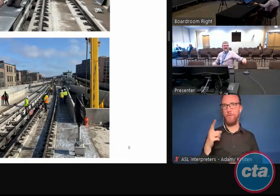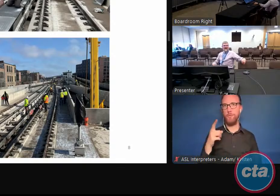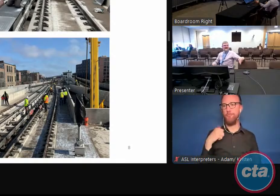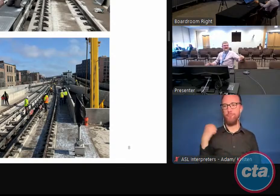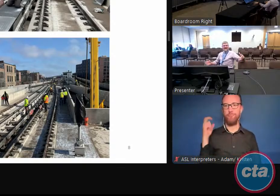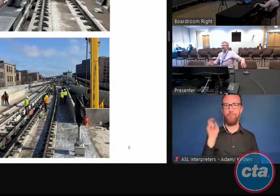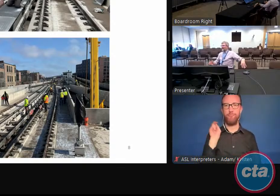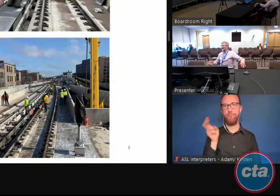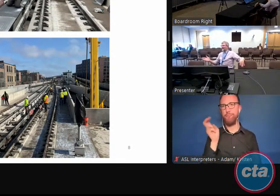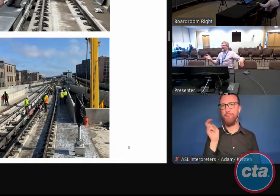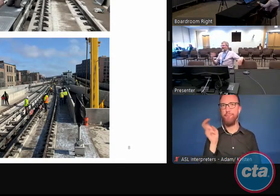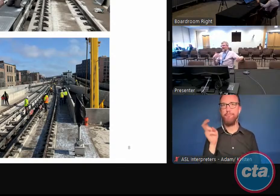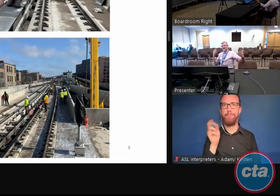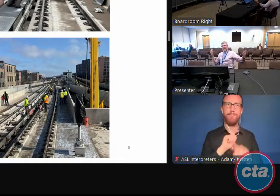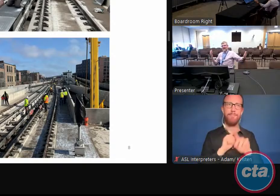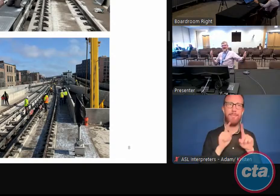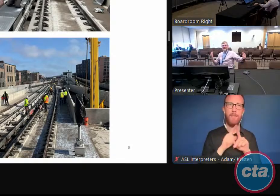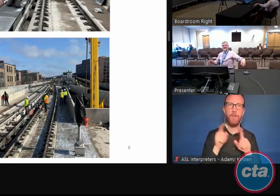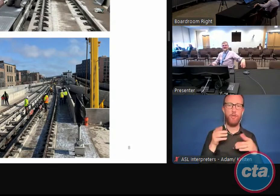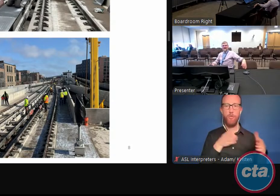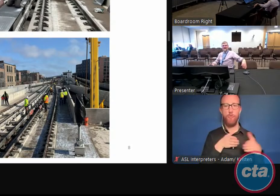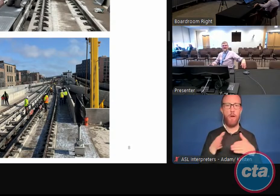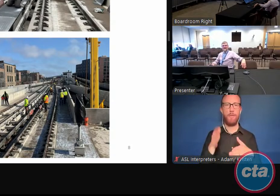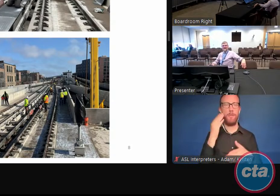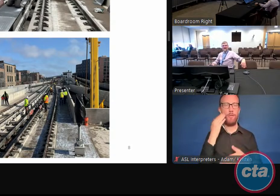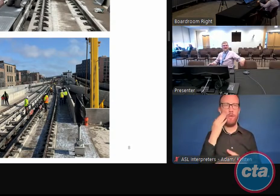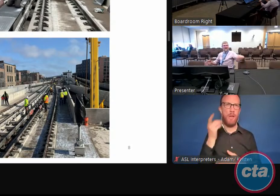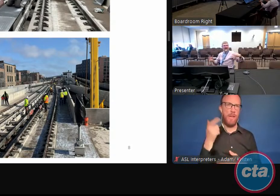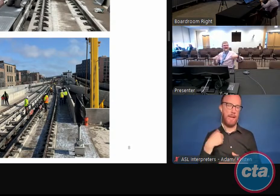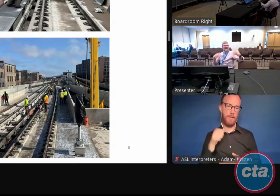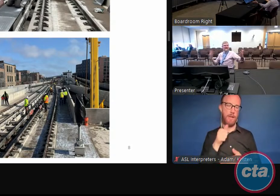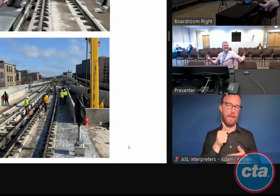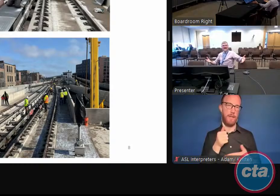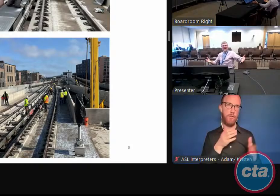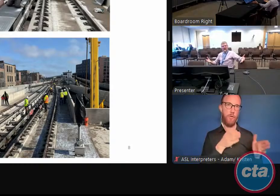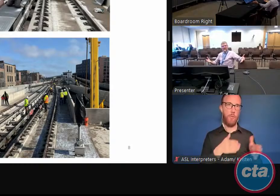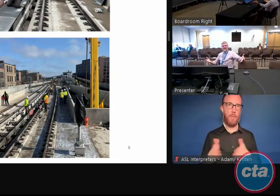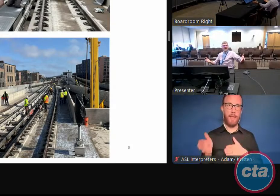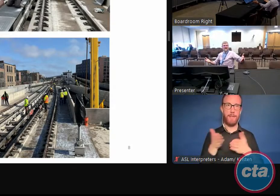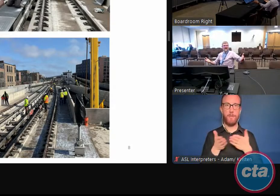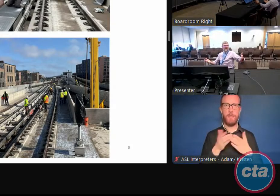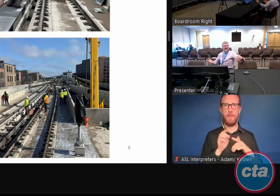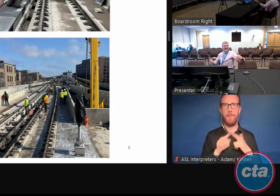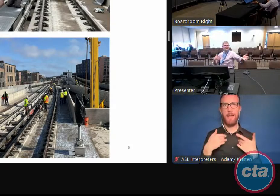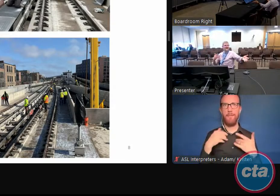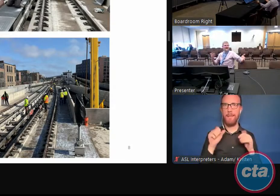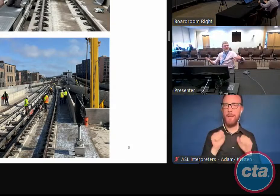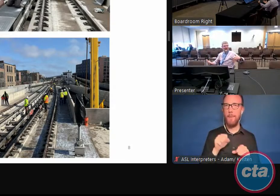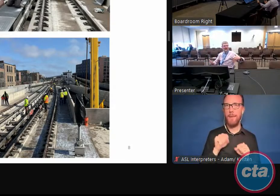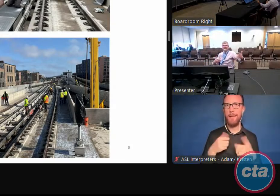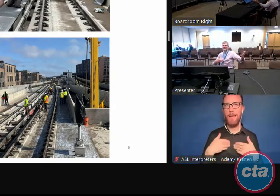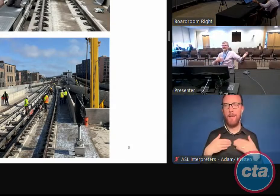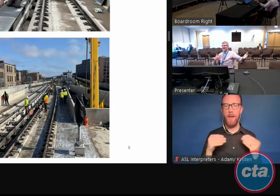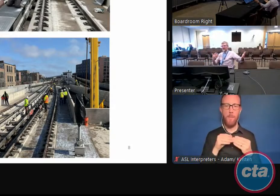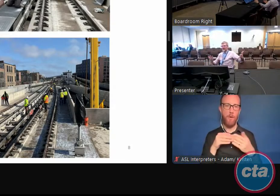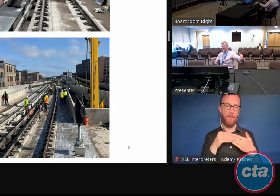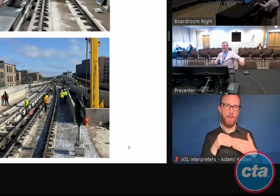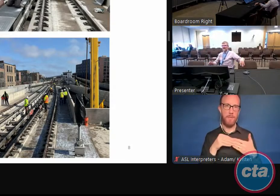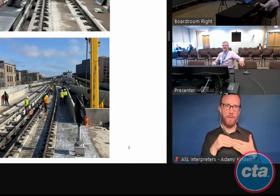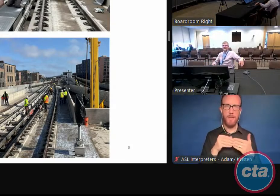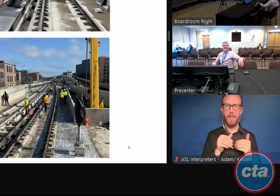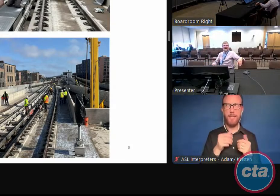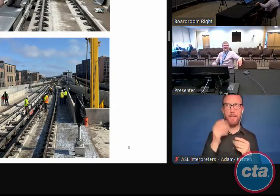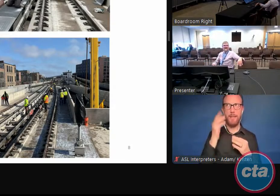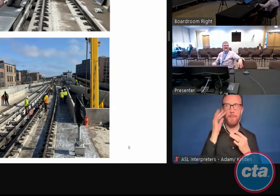I mean, having, again, like I don't plan the service, but having the ability in our infrastructure to have flexibility around those things, to be able to think